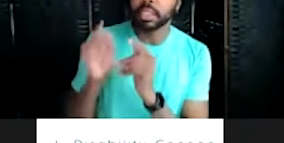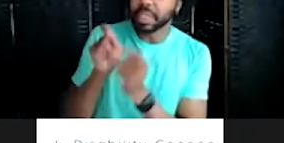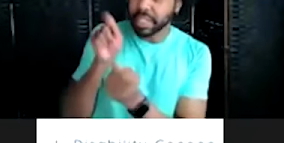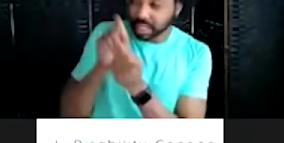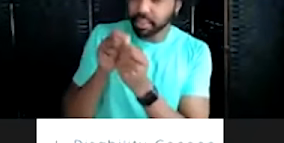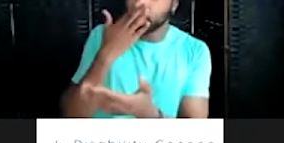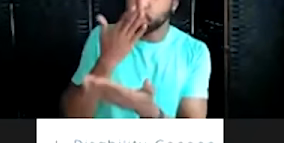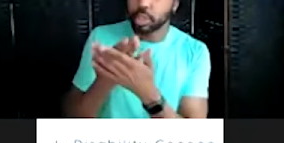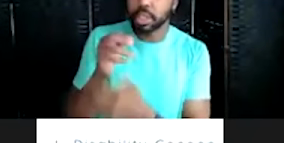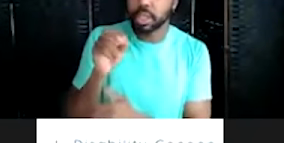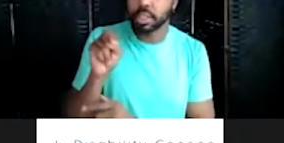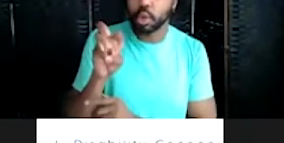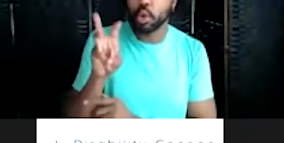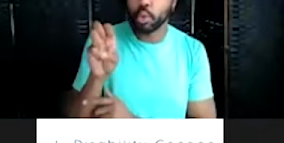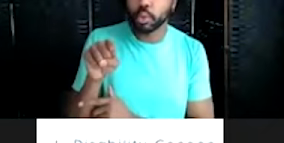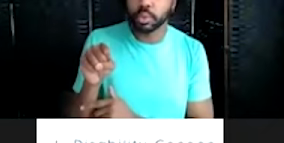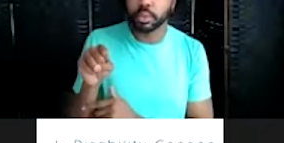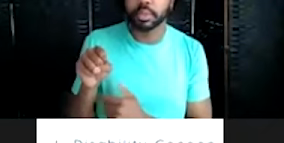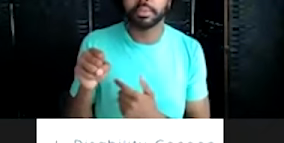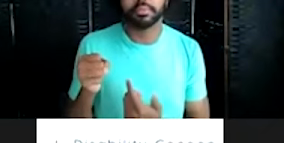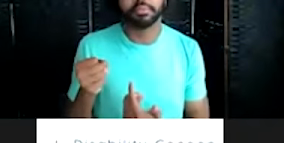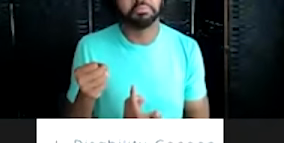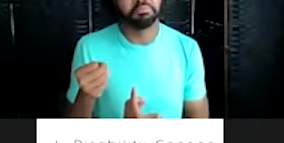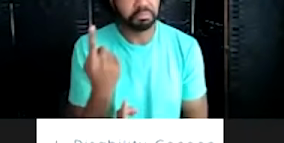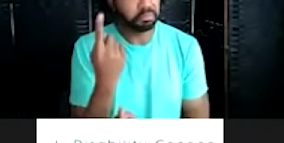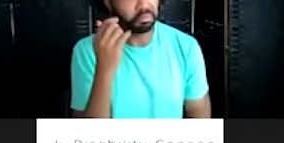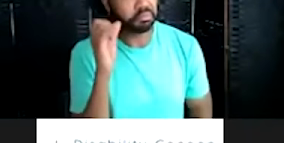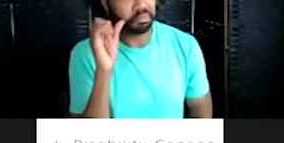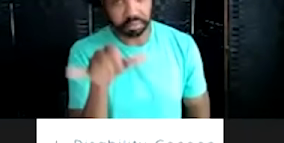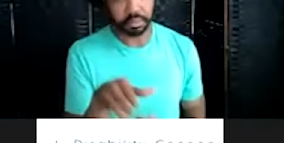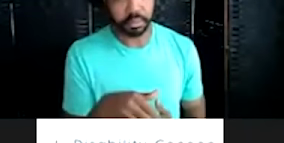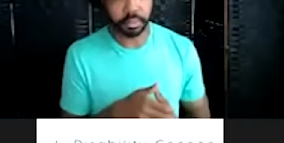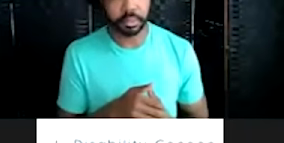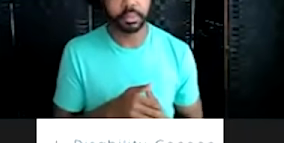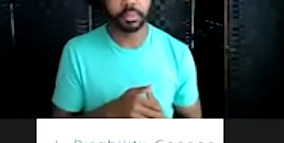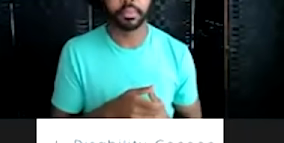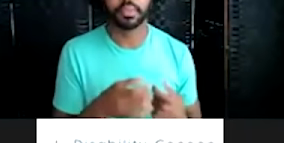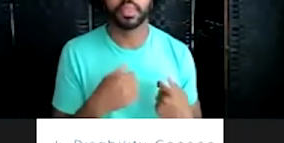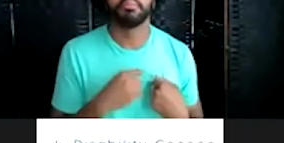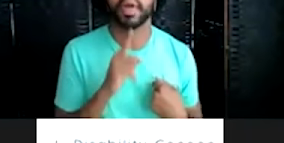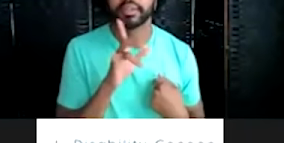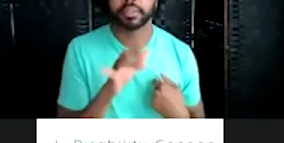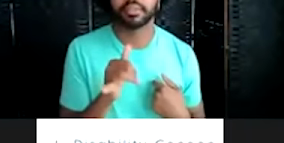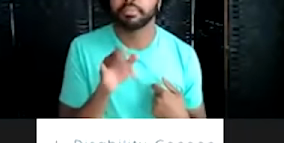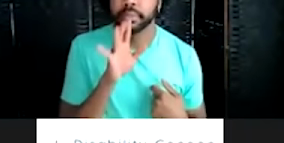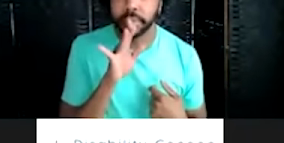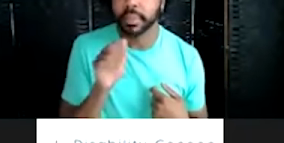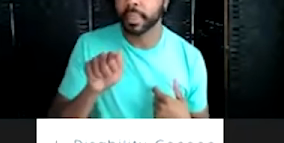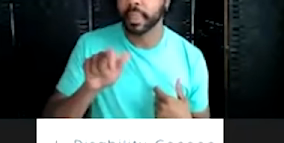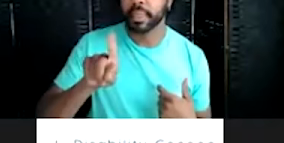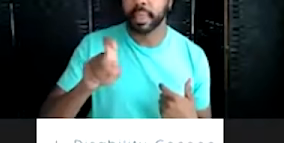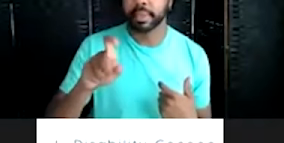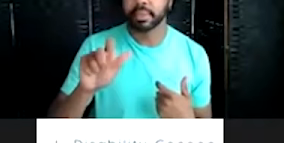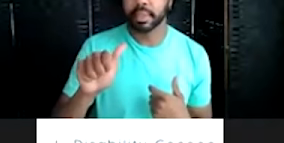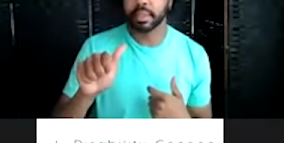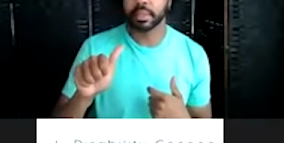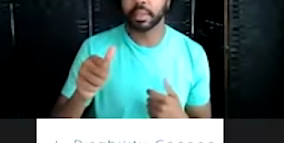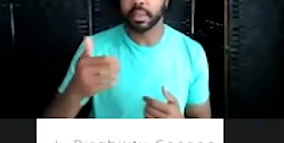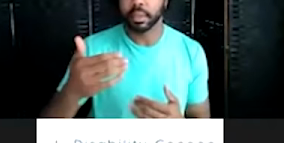a positive quote or something like that. So I'm actually going to say, Alexa, I have a meeting at